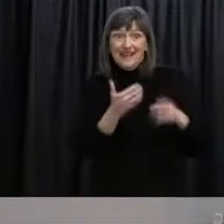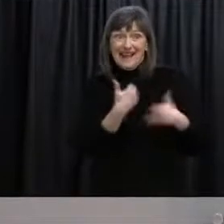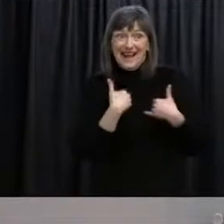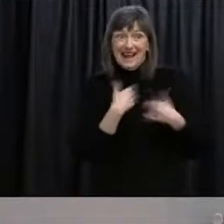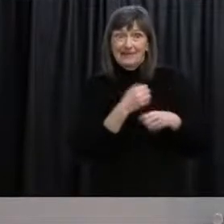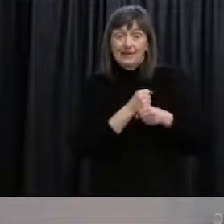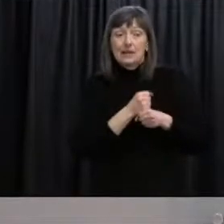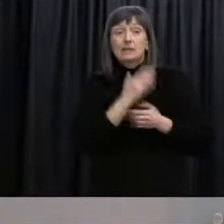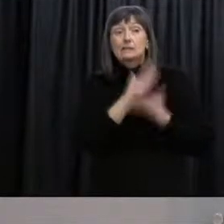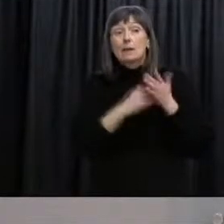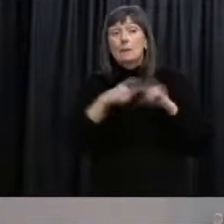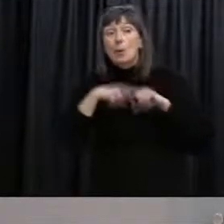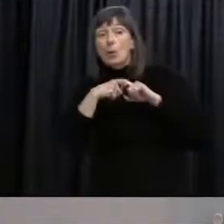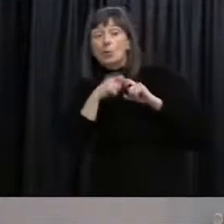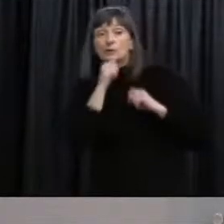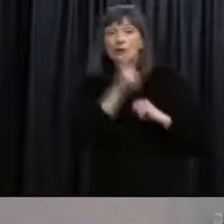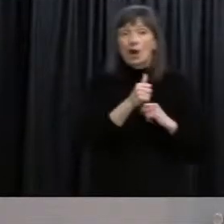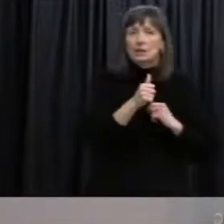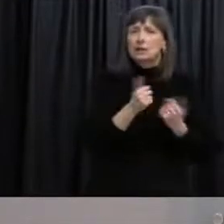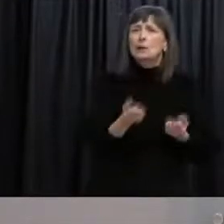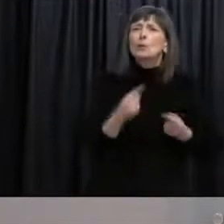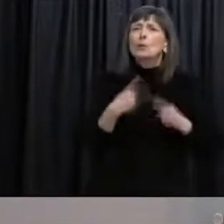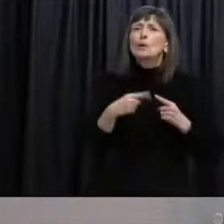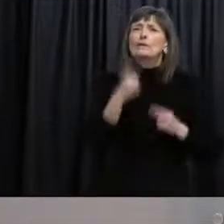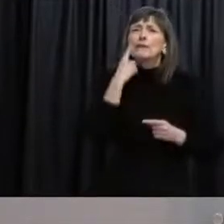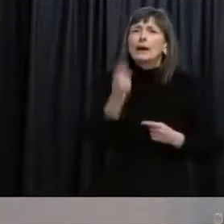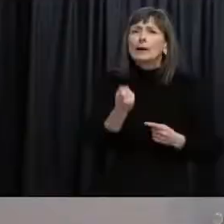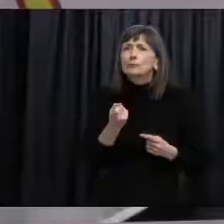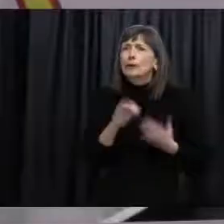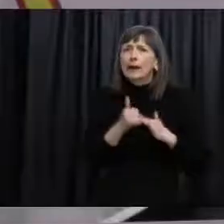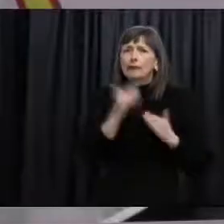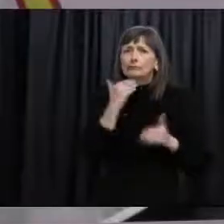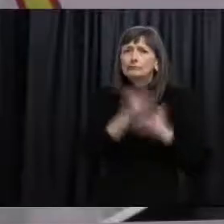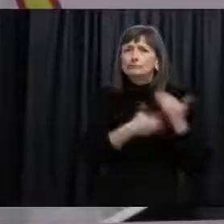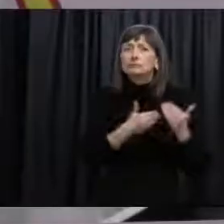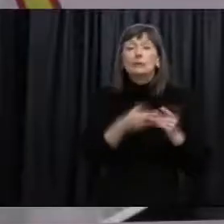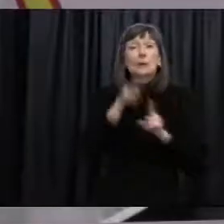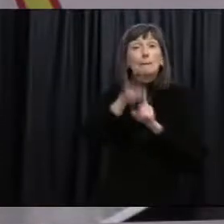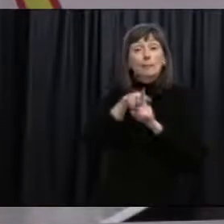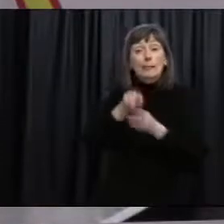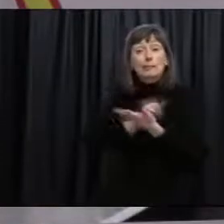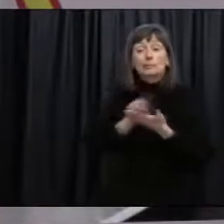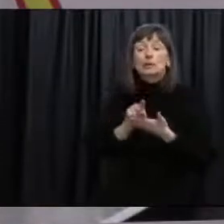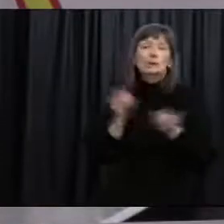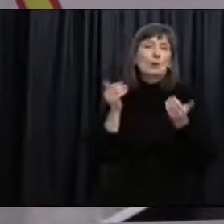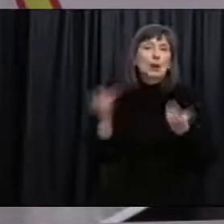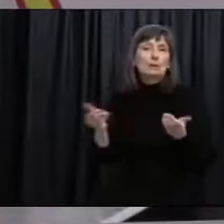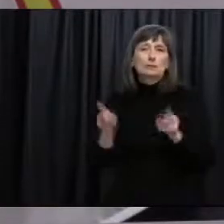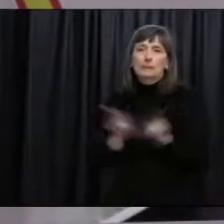impacted? No, so appointments will go ahead as scheduled this week.